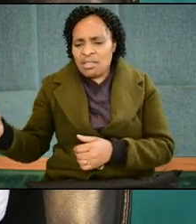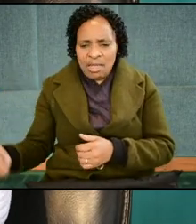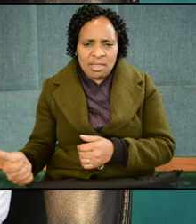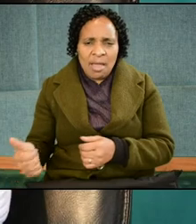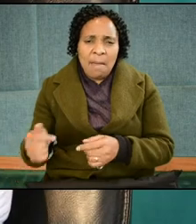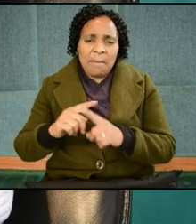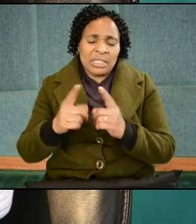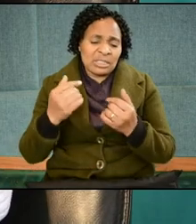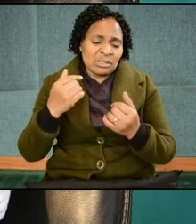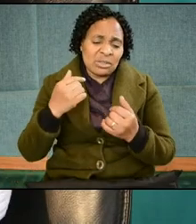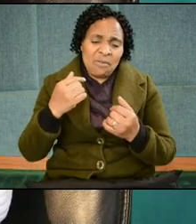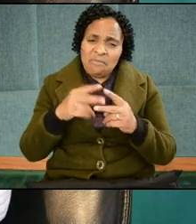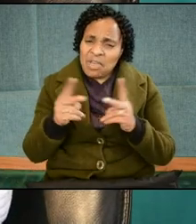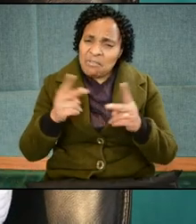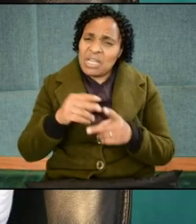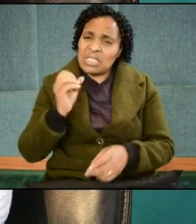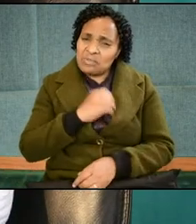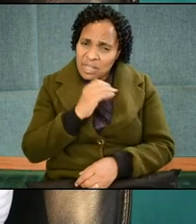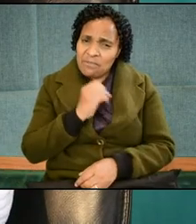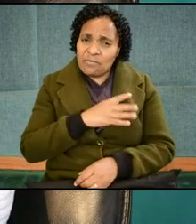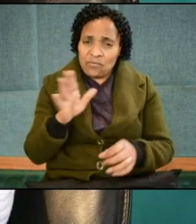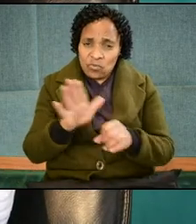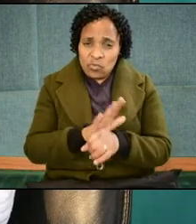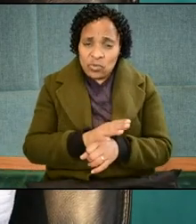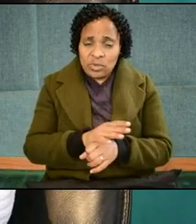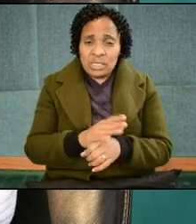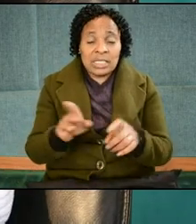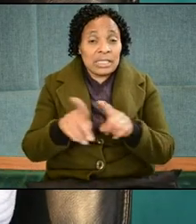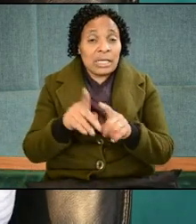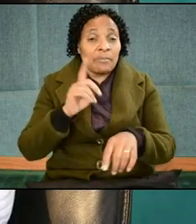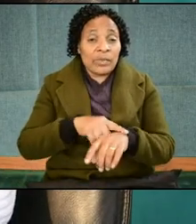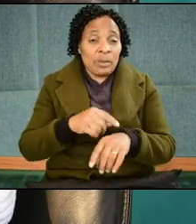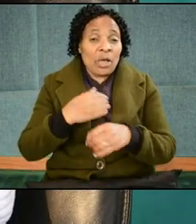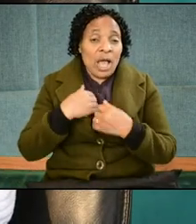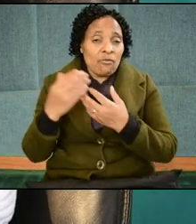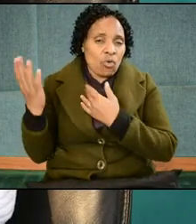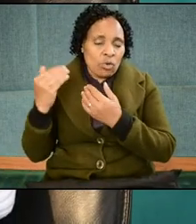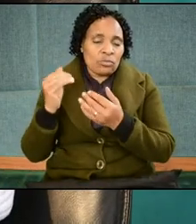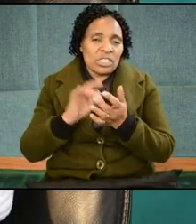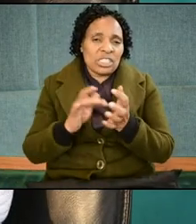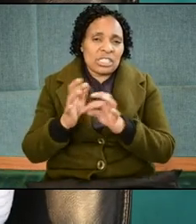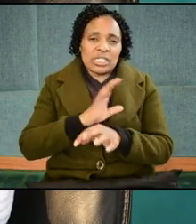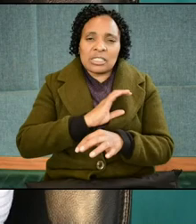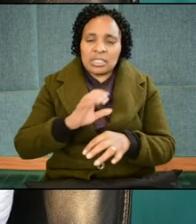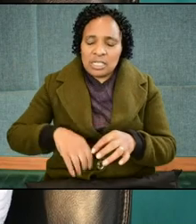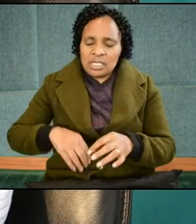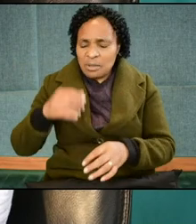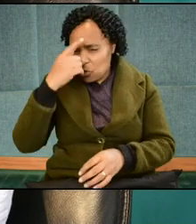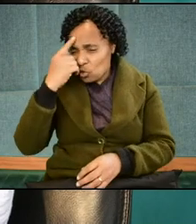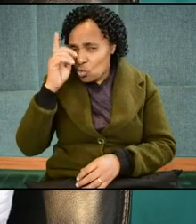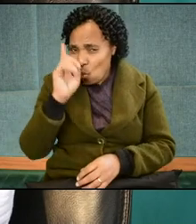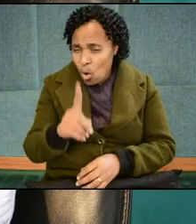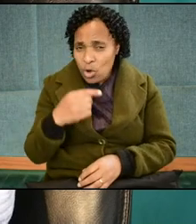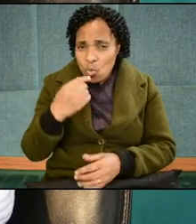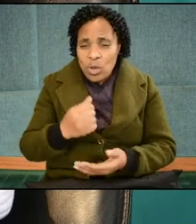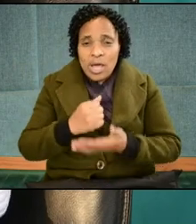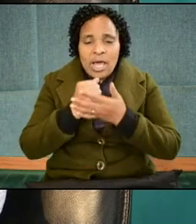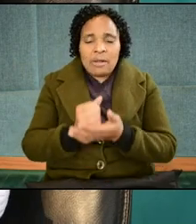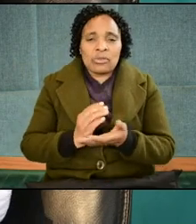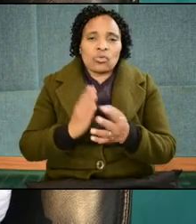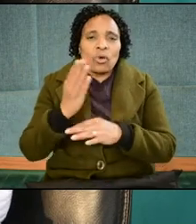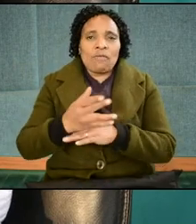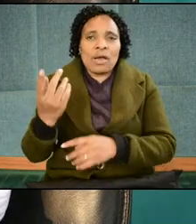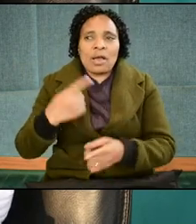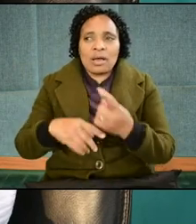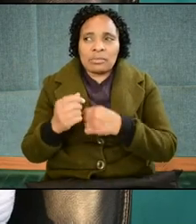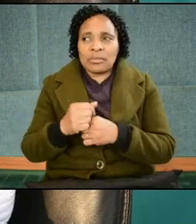scary to know that. But at the same time, we know that we have hope in Christ Jesus, mm-hmm. because he's the one who can help us overcome. And